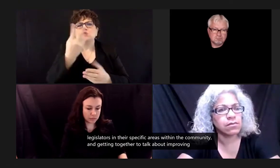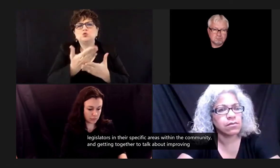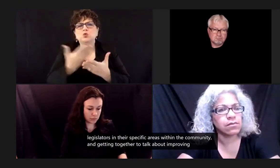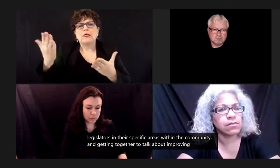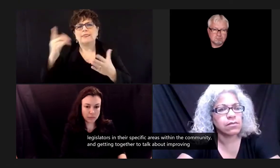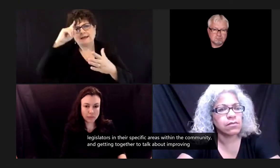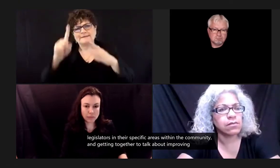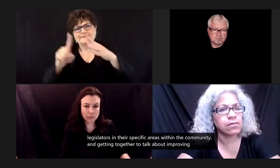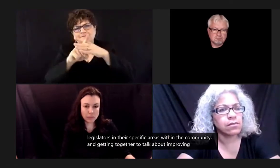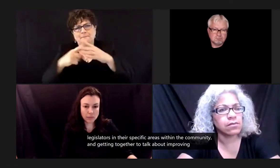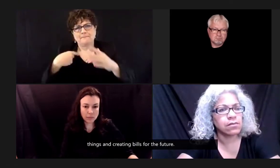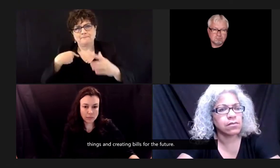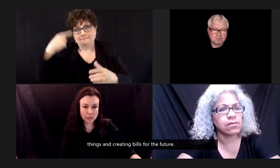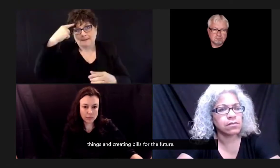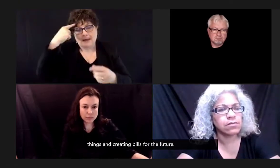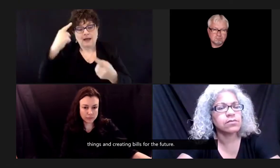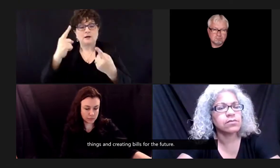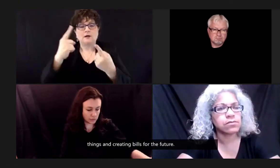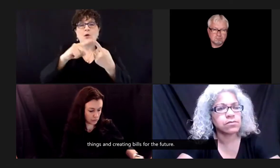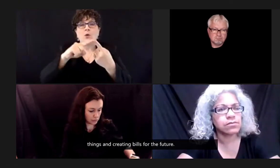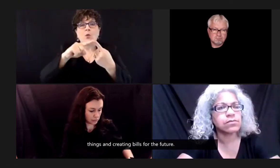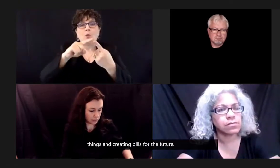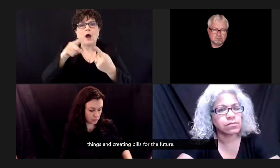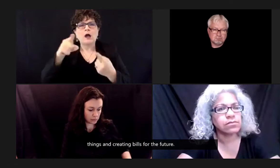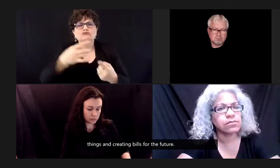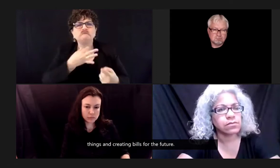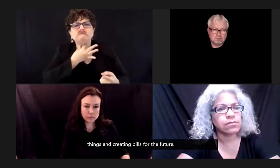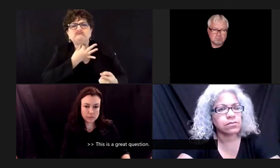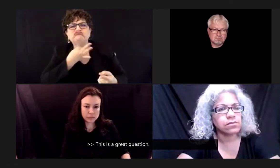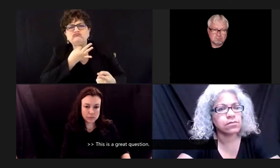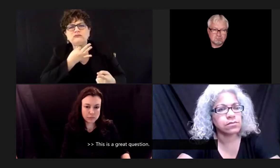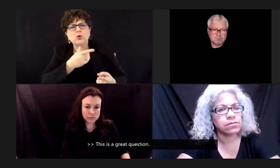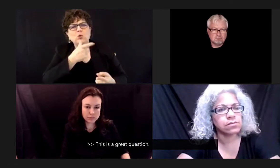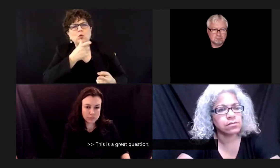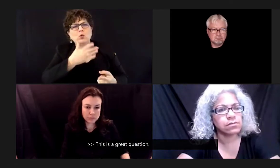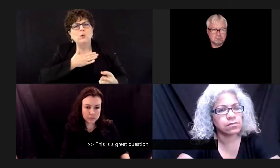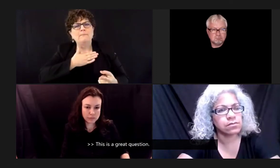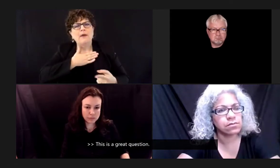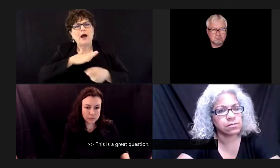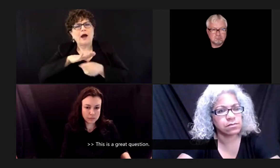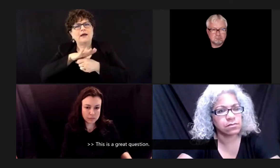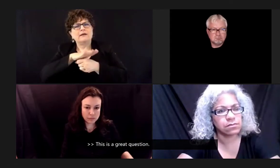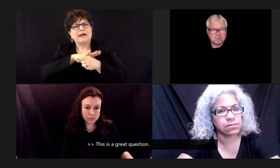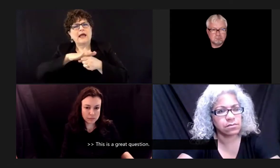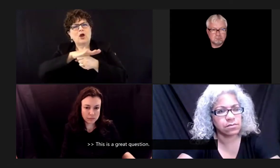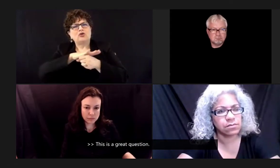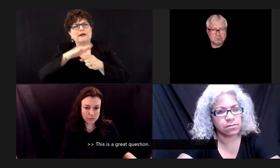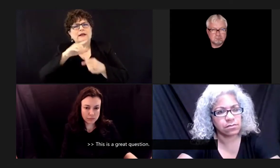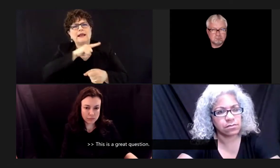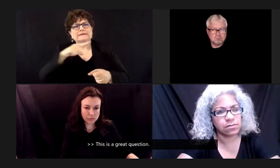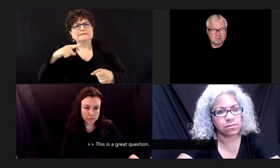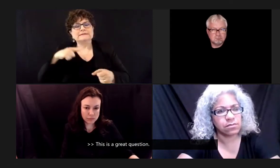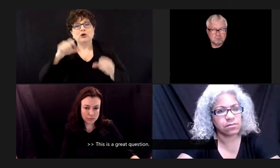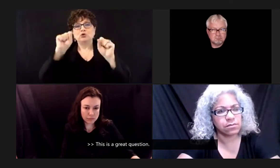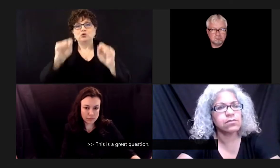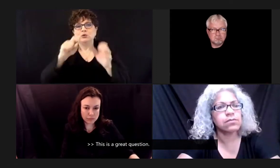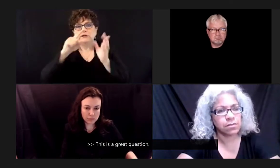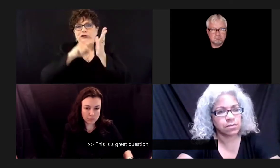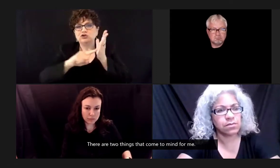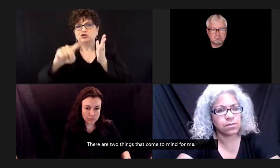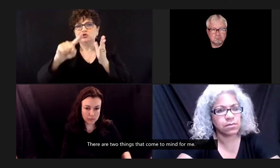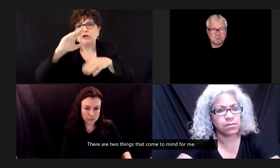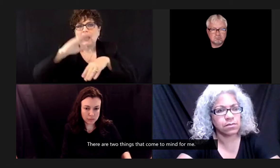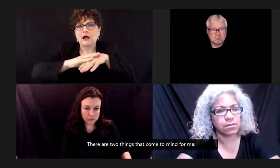This is a great question. And there are two things that come to mind for me. One of them is